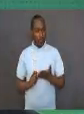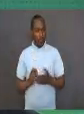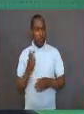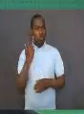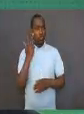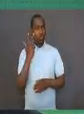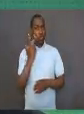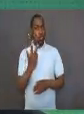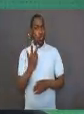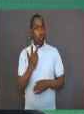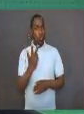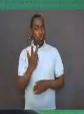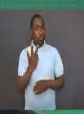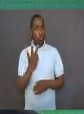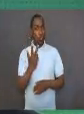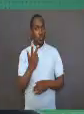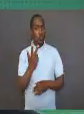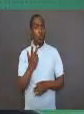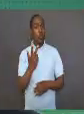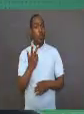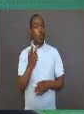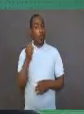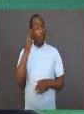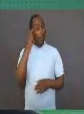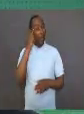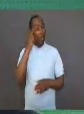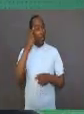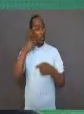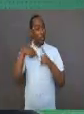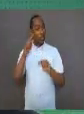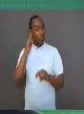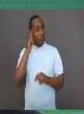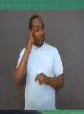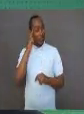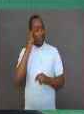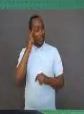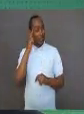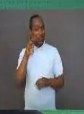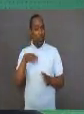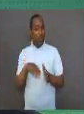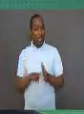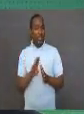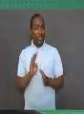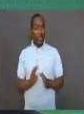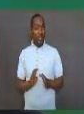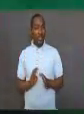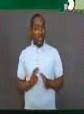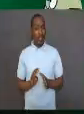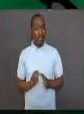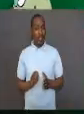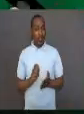3 things that come to your mind when you think of bacteria.